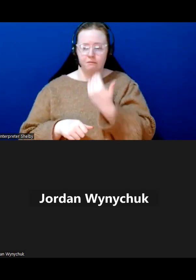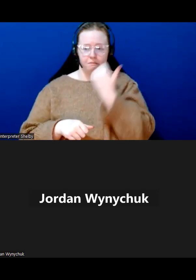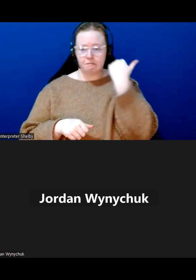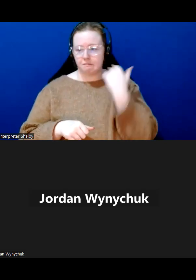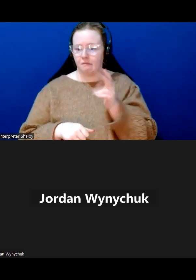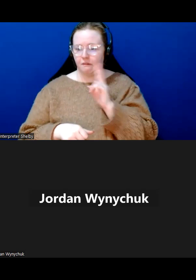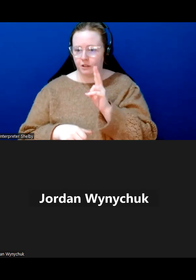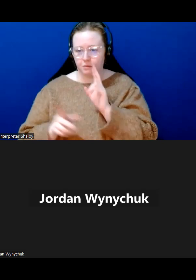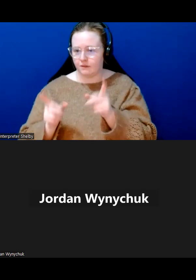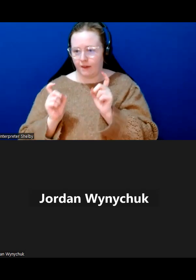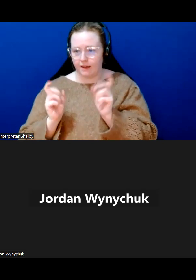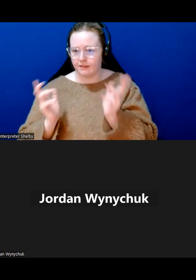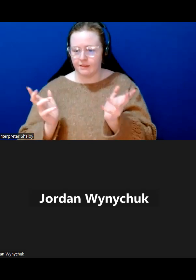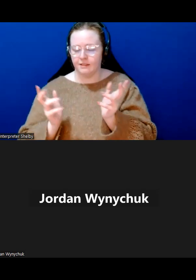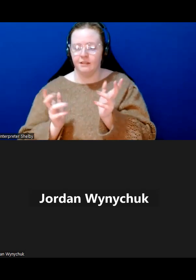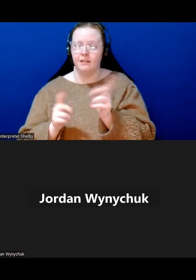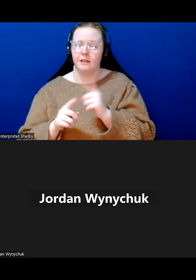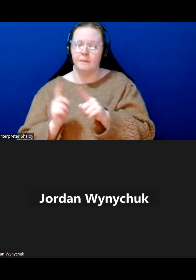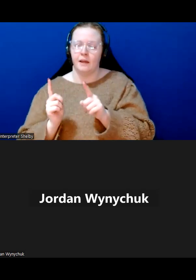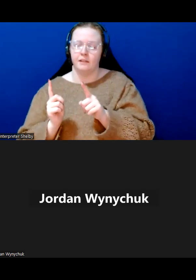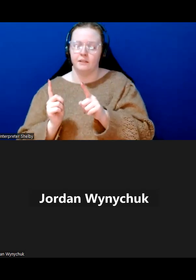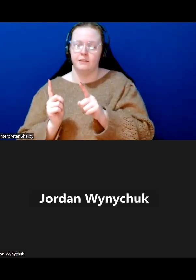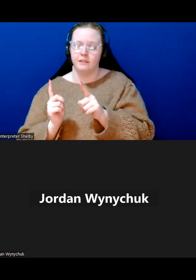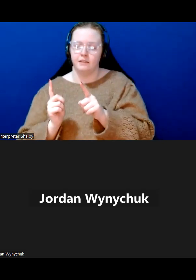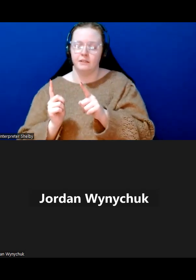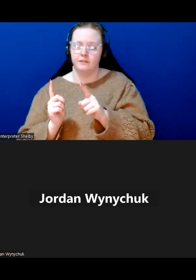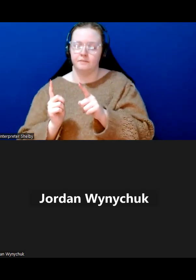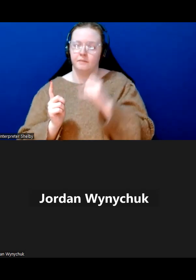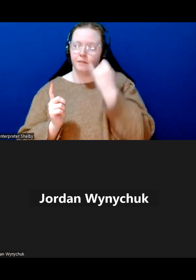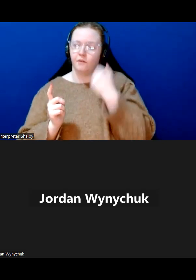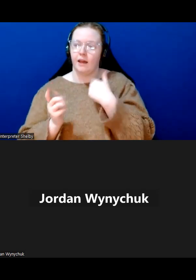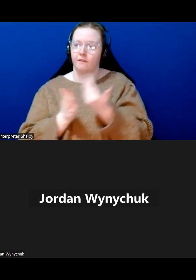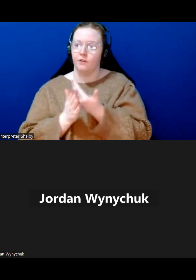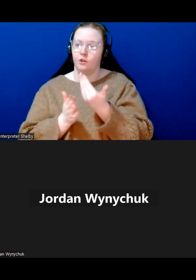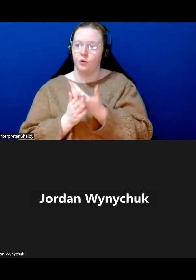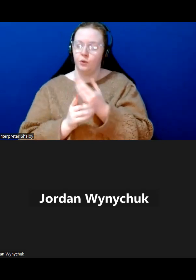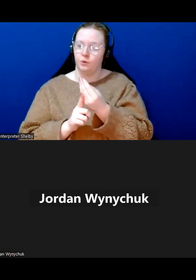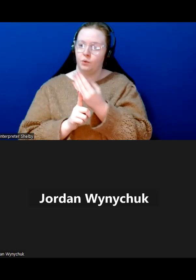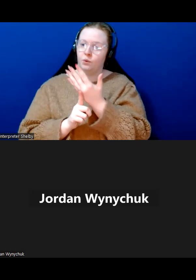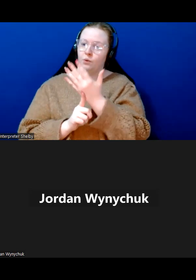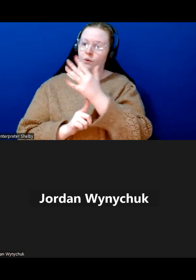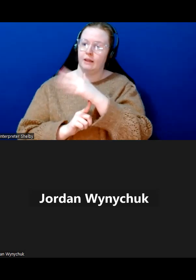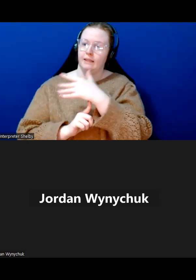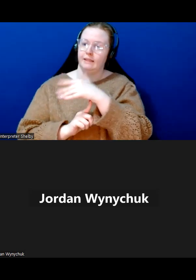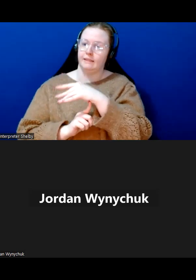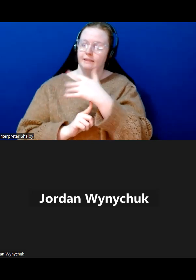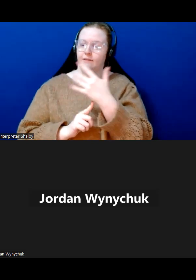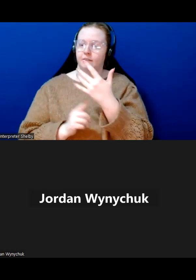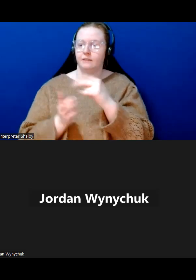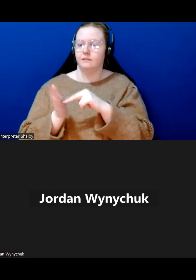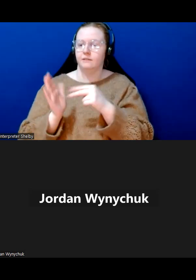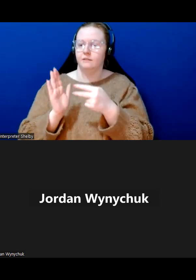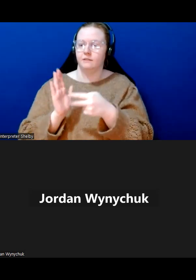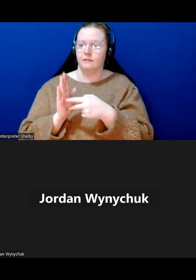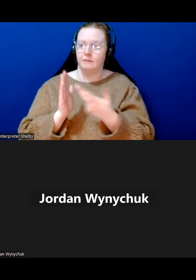that um by the time I have like my new leaves and stuff up, it's no real bother for me to go cutting